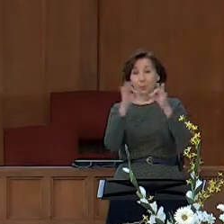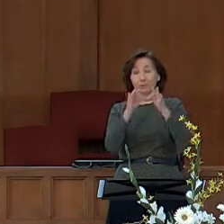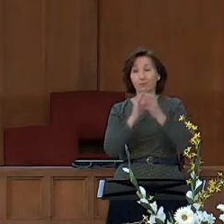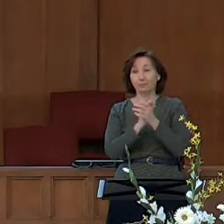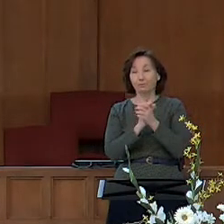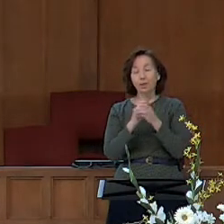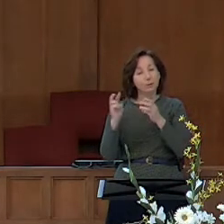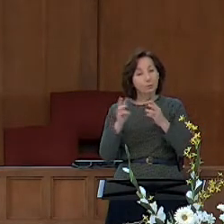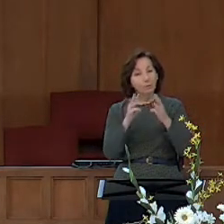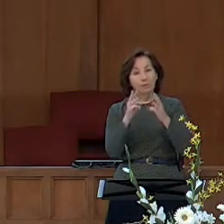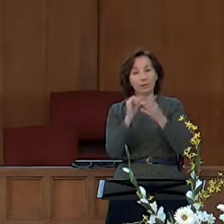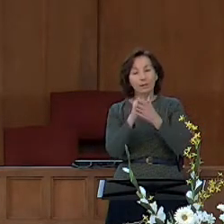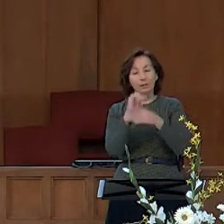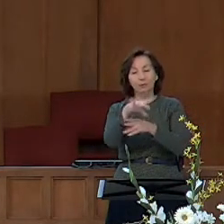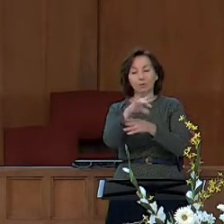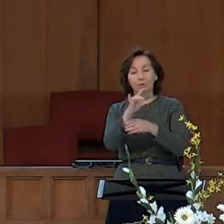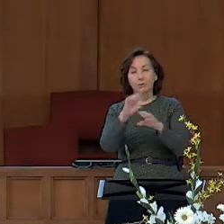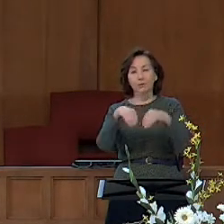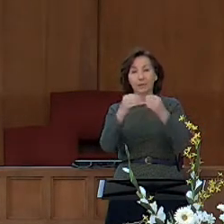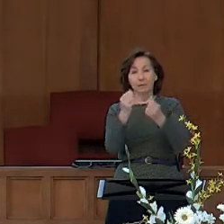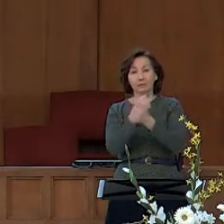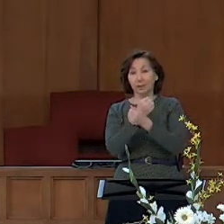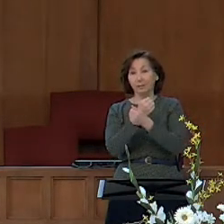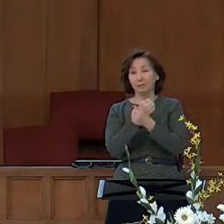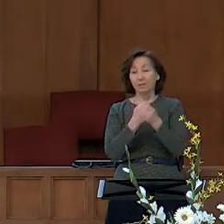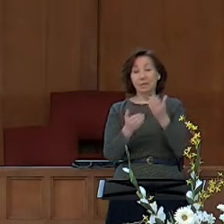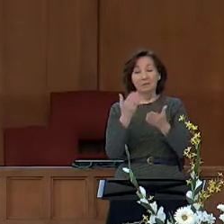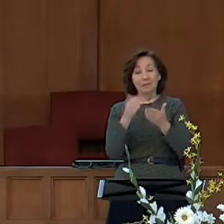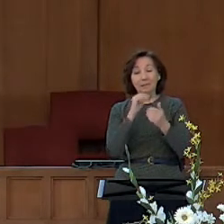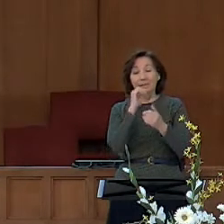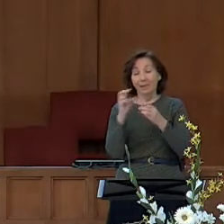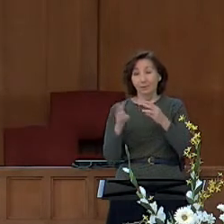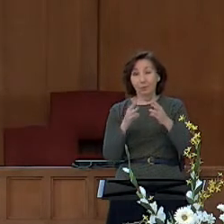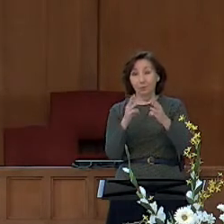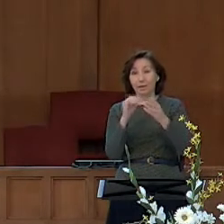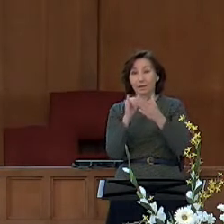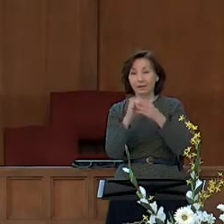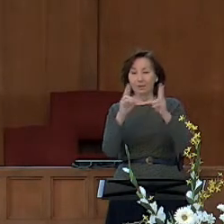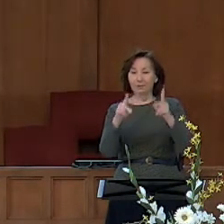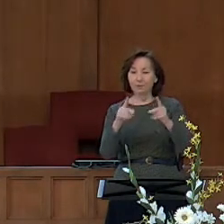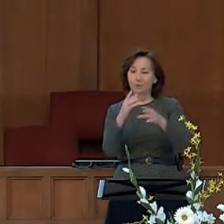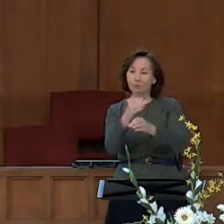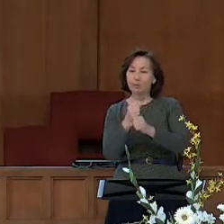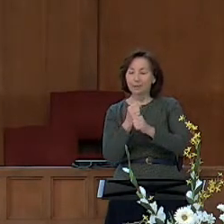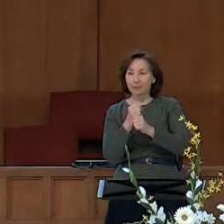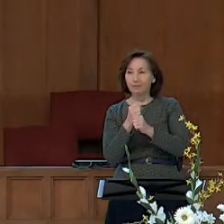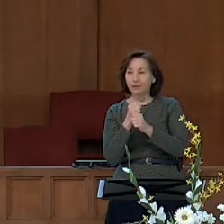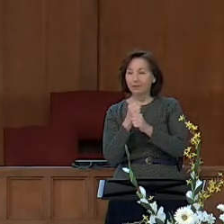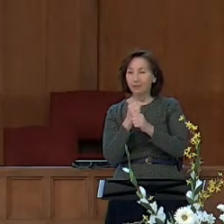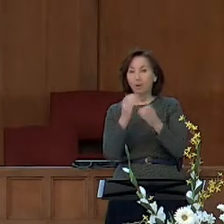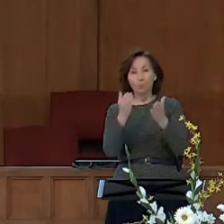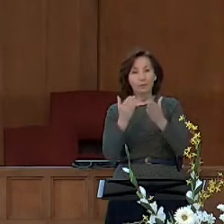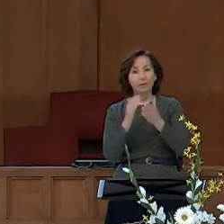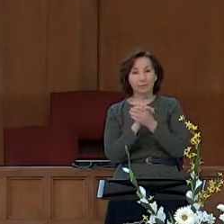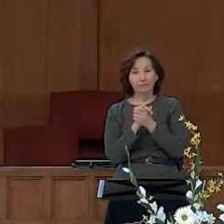you choose to give love may not be the way that the person receiving it wants